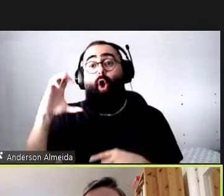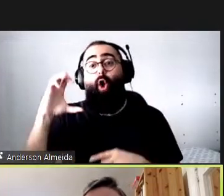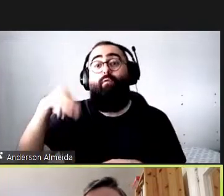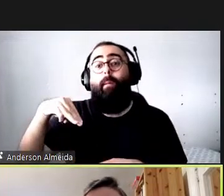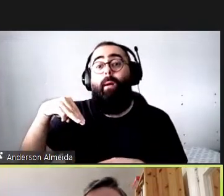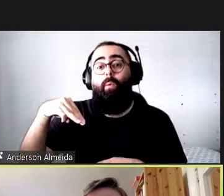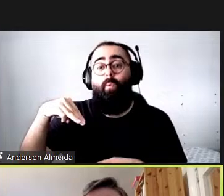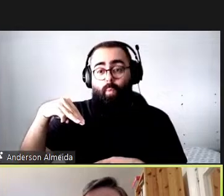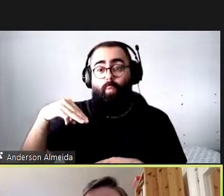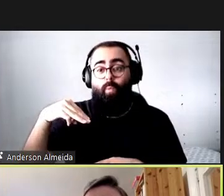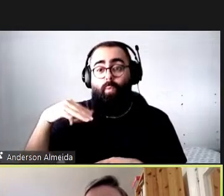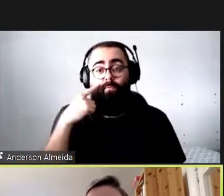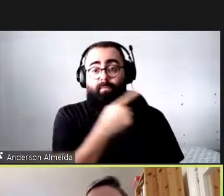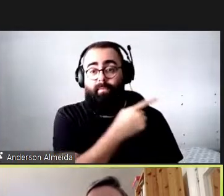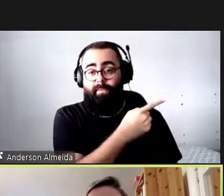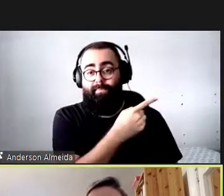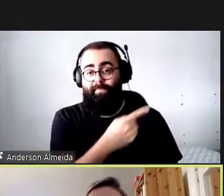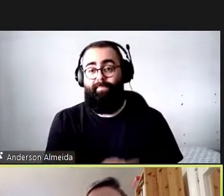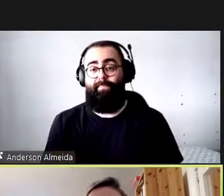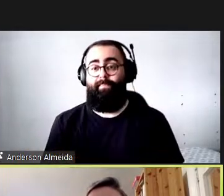And they look like this.